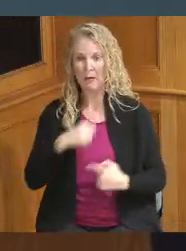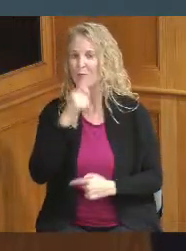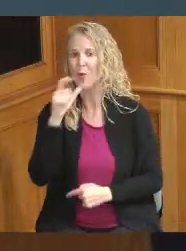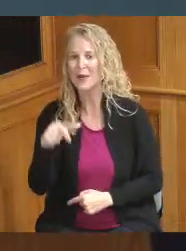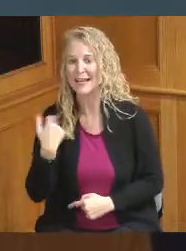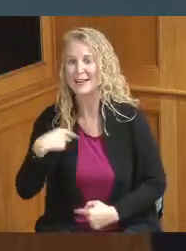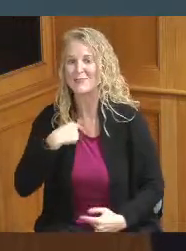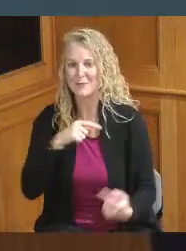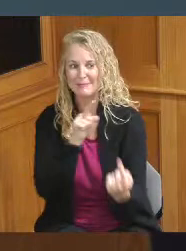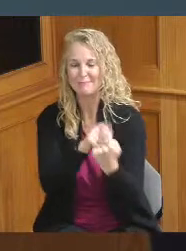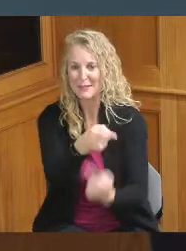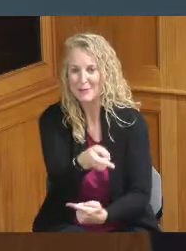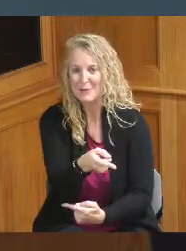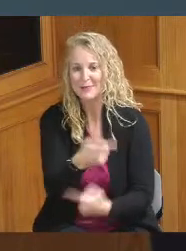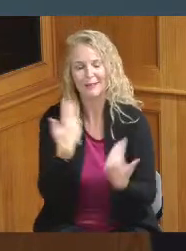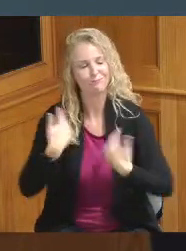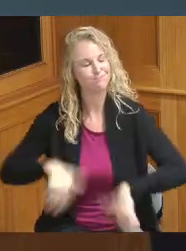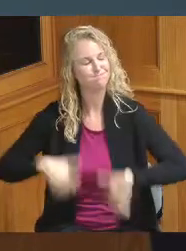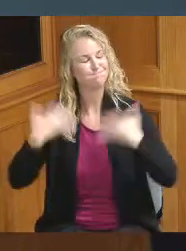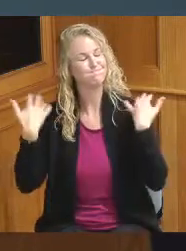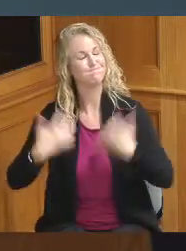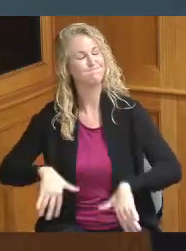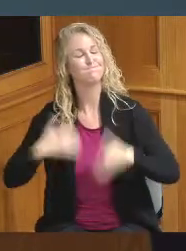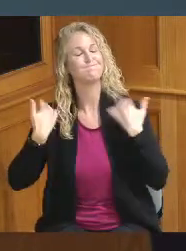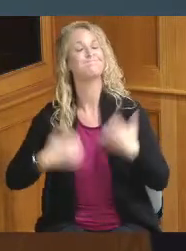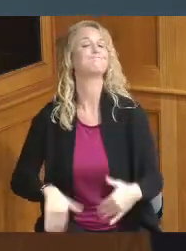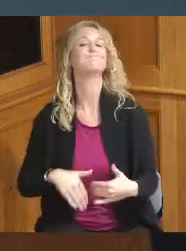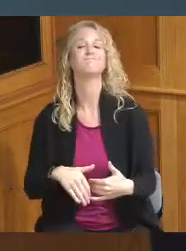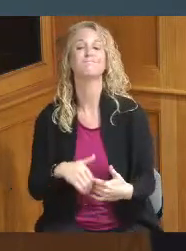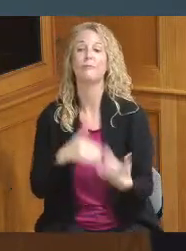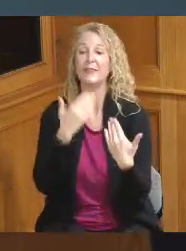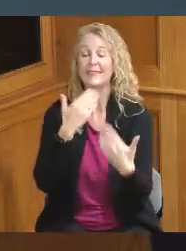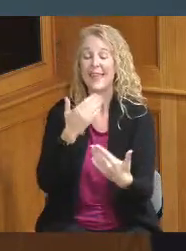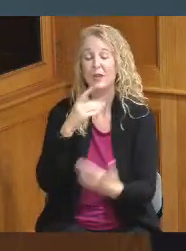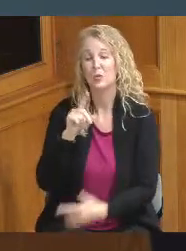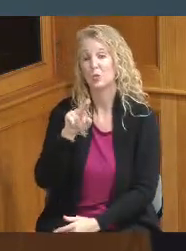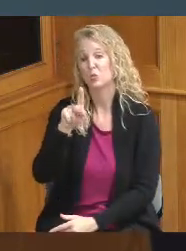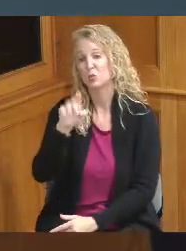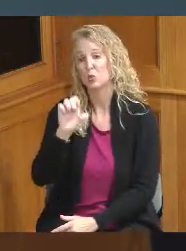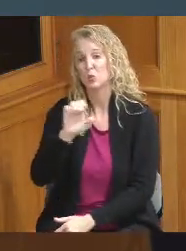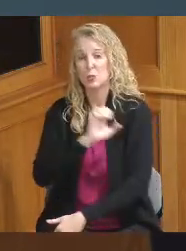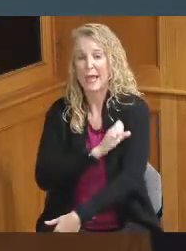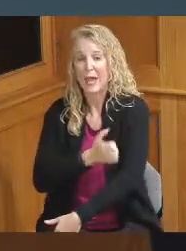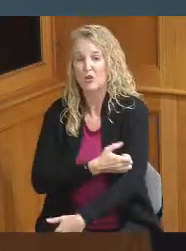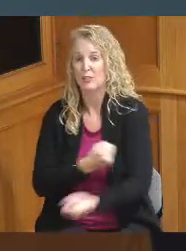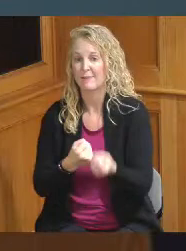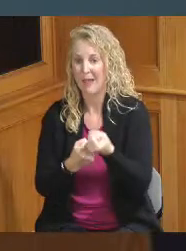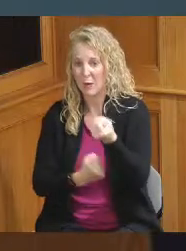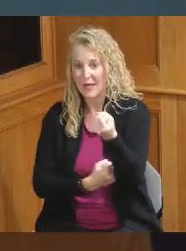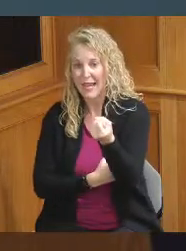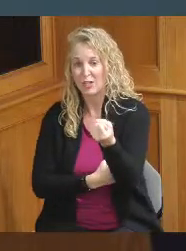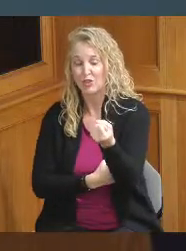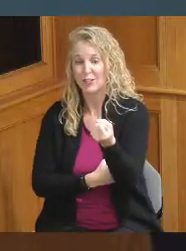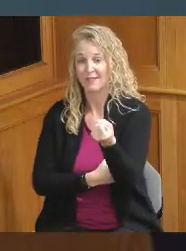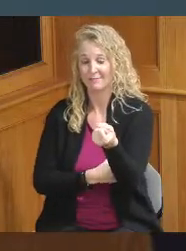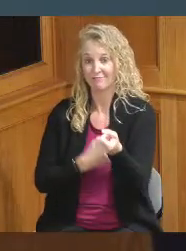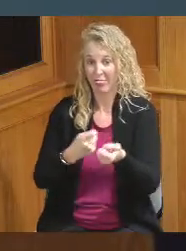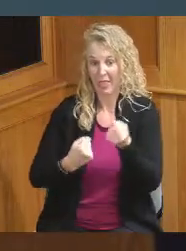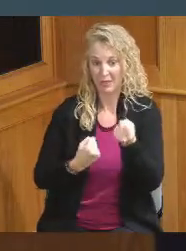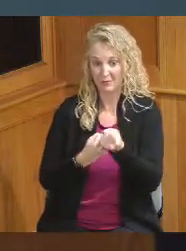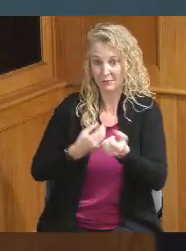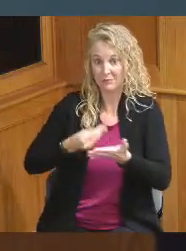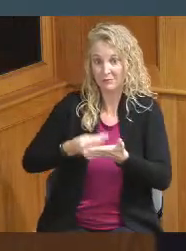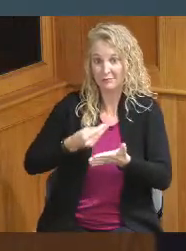was phenomenal. I want to give a shout out and thank you to Duke Energy Foundation. They presented a check.